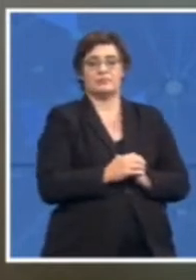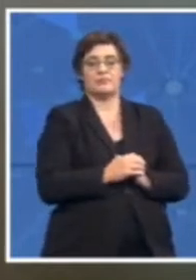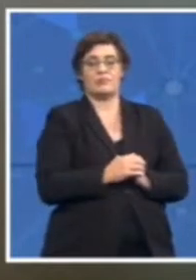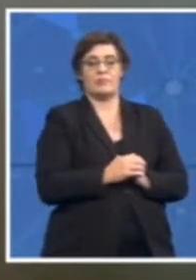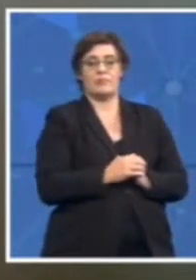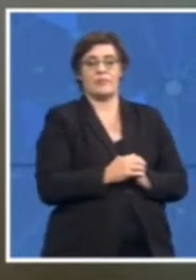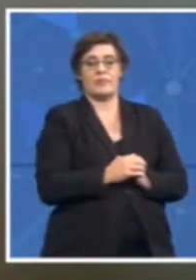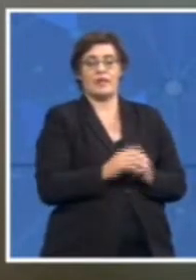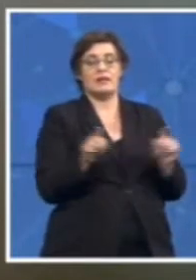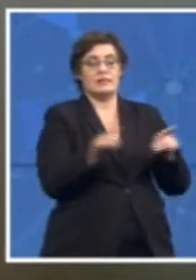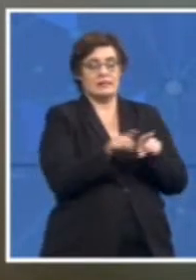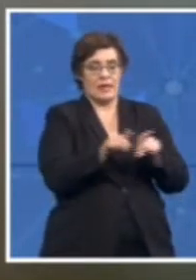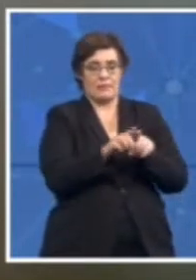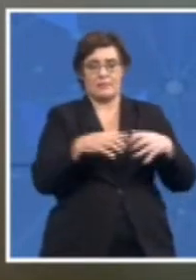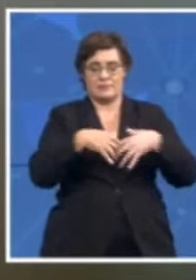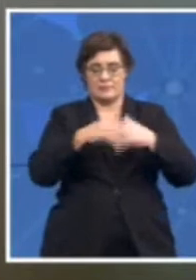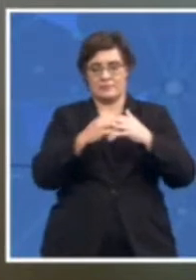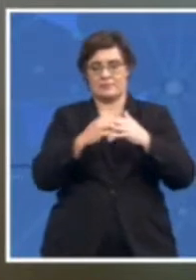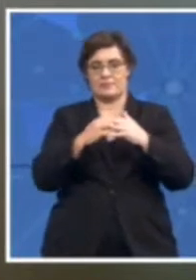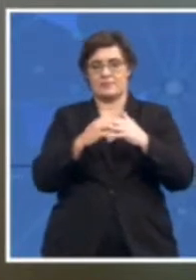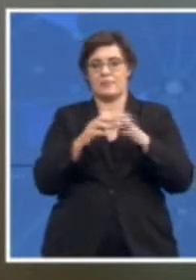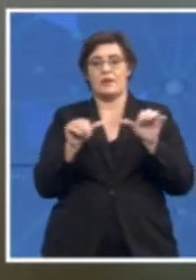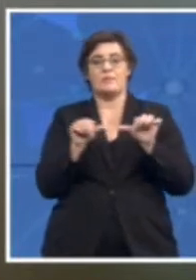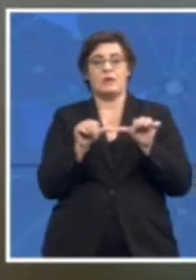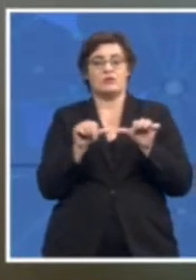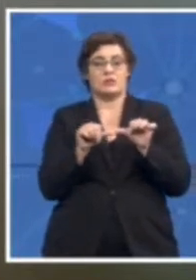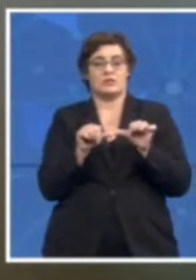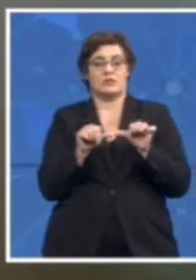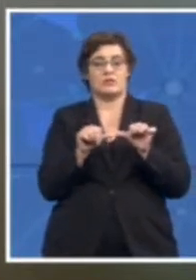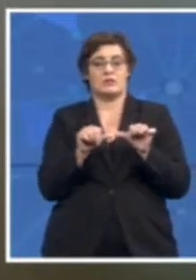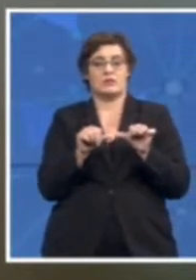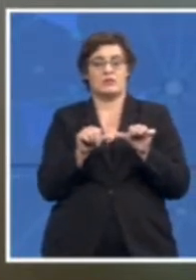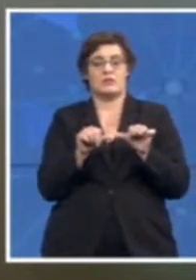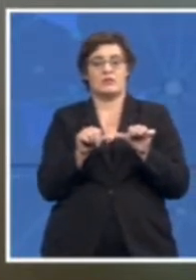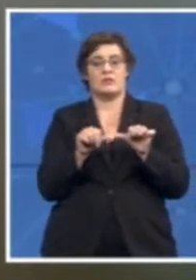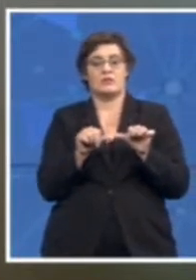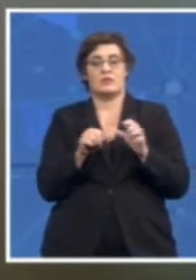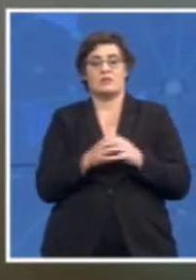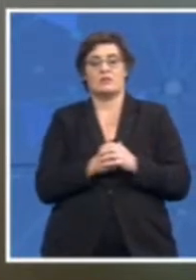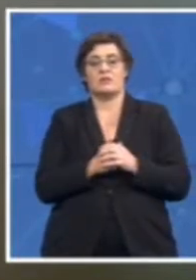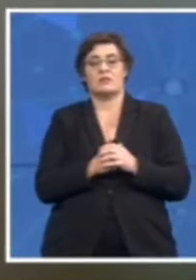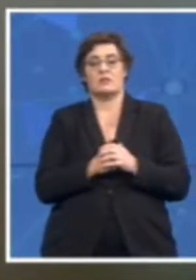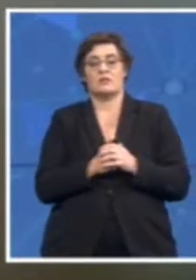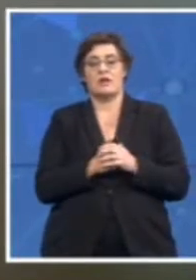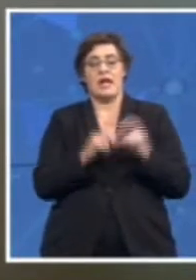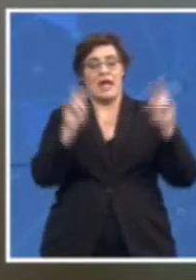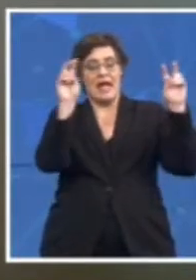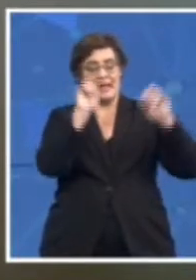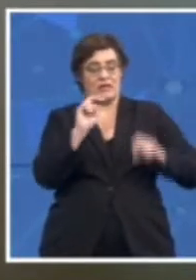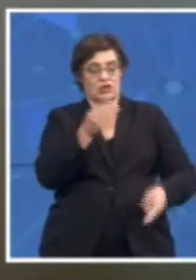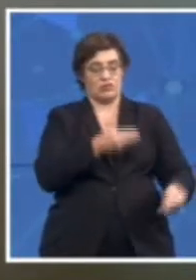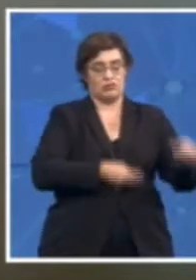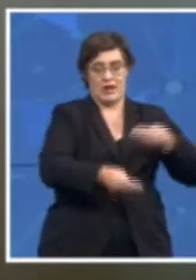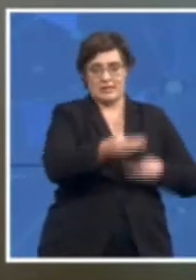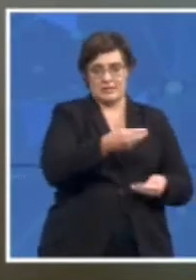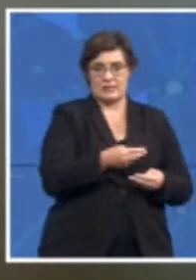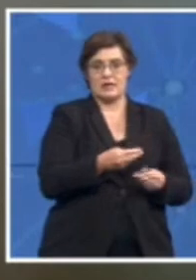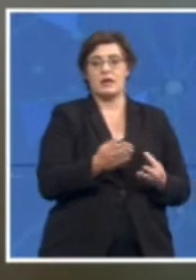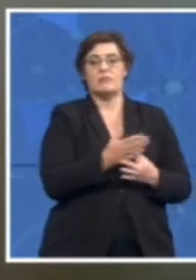to start trading electricity between generation and distribution using